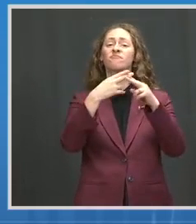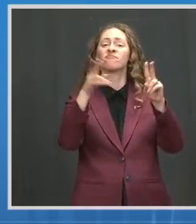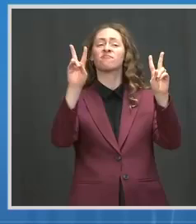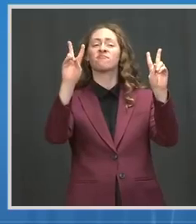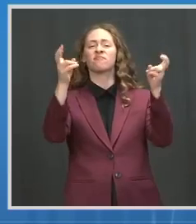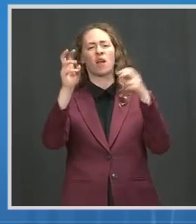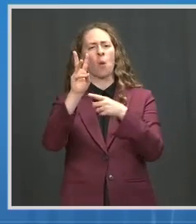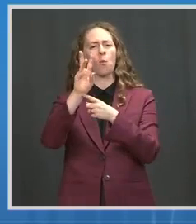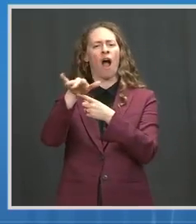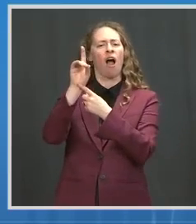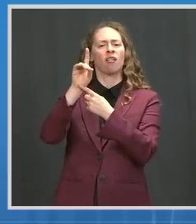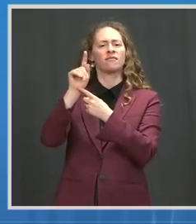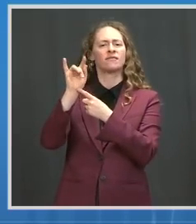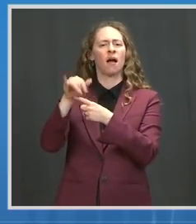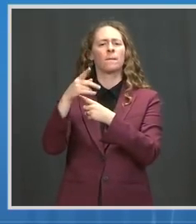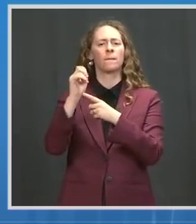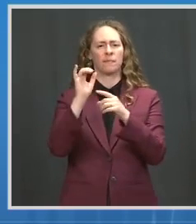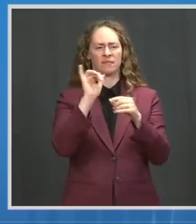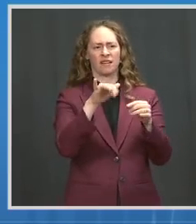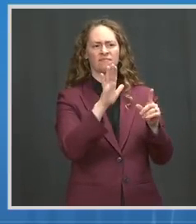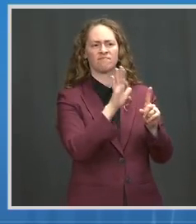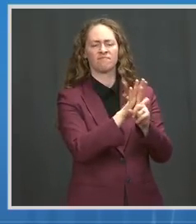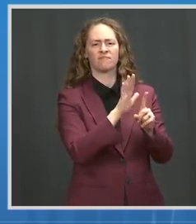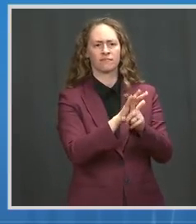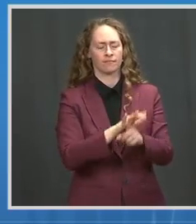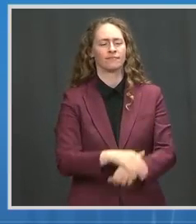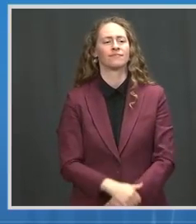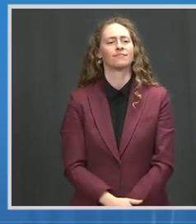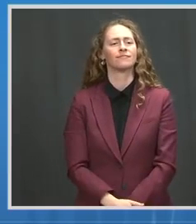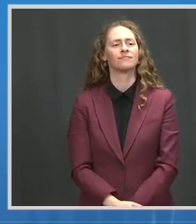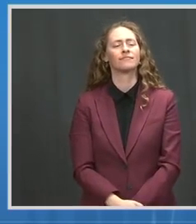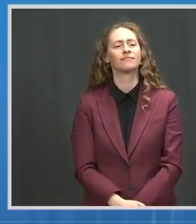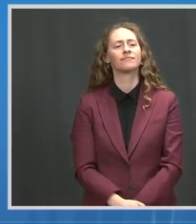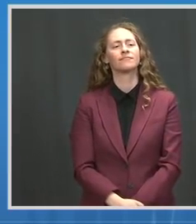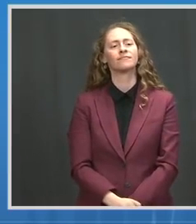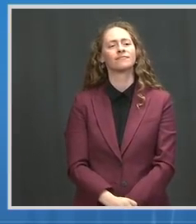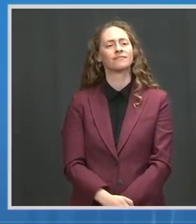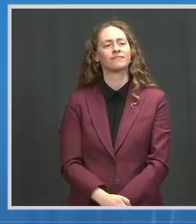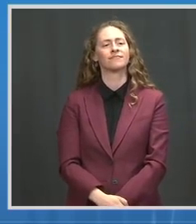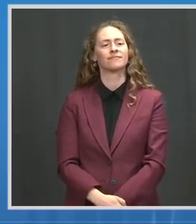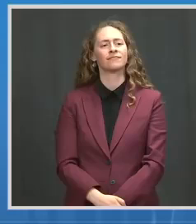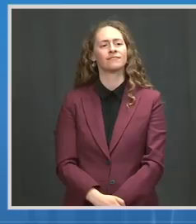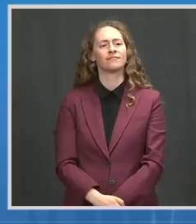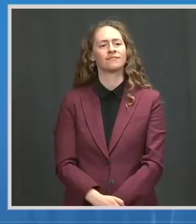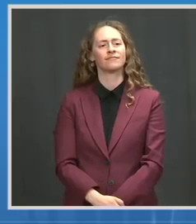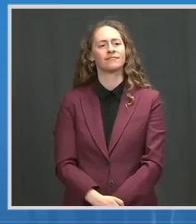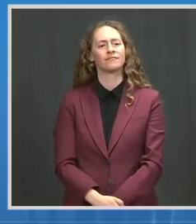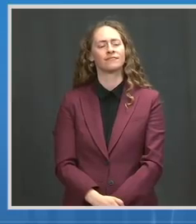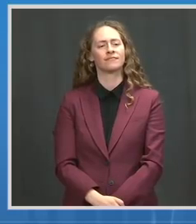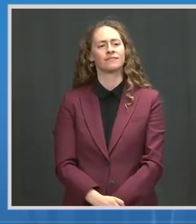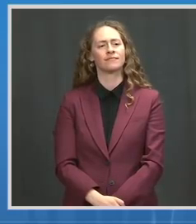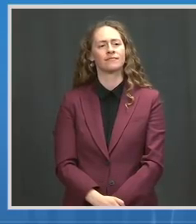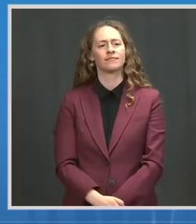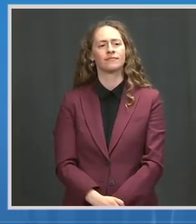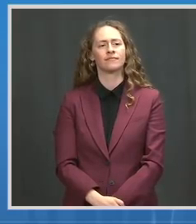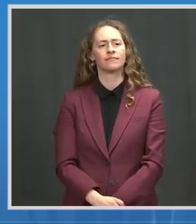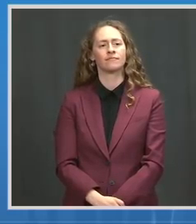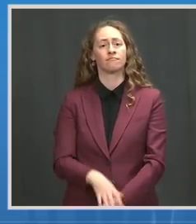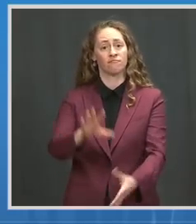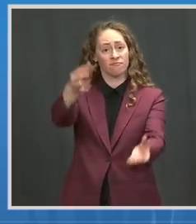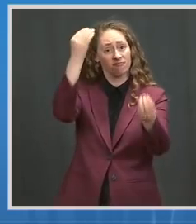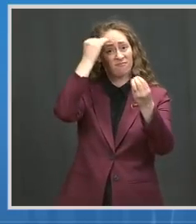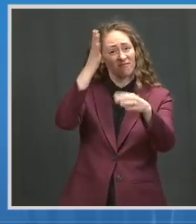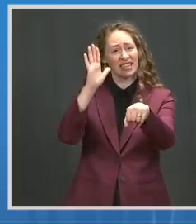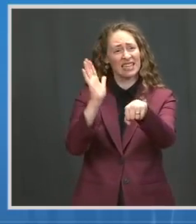with an increased disease severity, such as hospitalization risk, compared to Alpha, and in